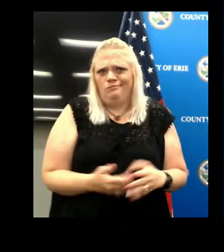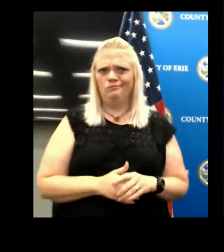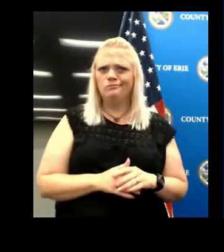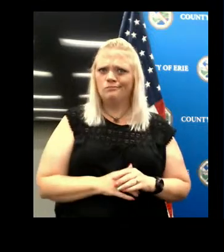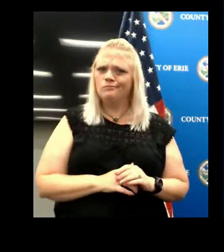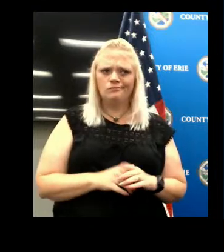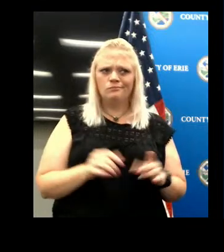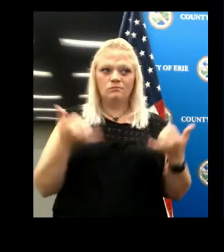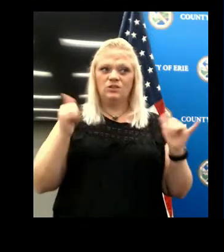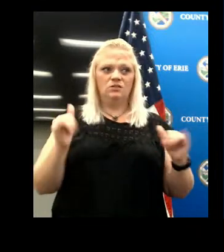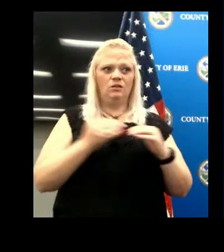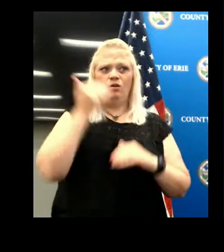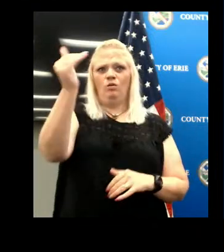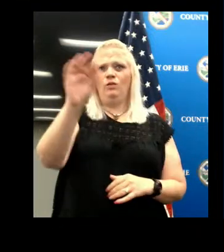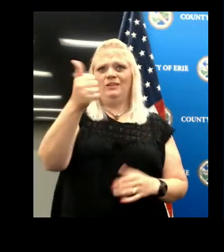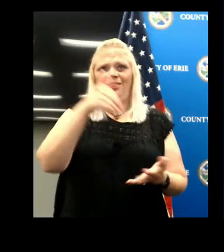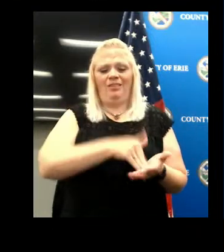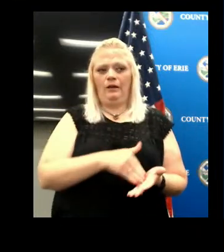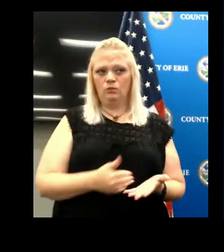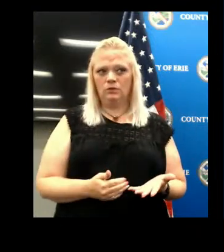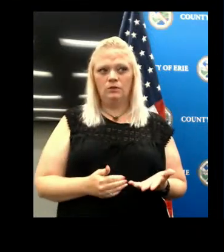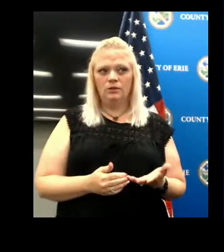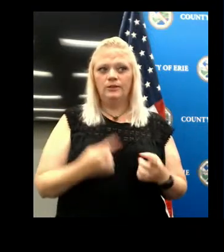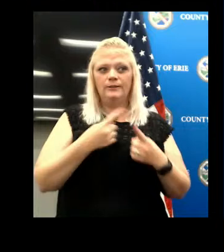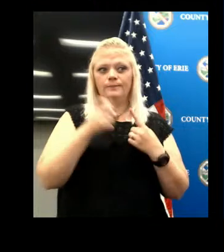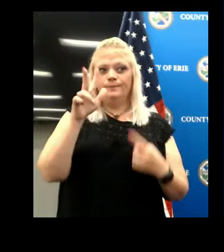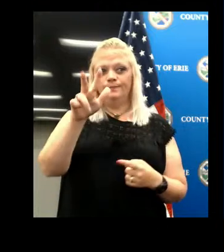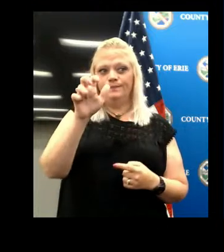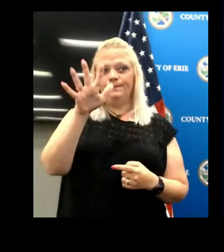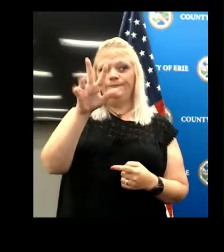But still, it's over 10,000. Out of